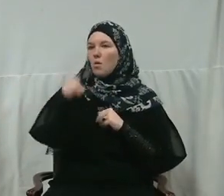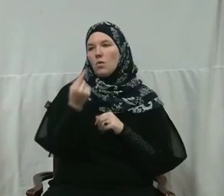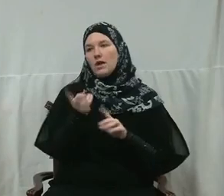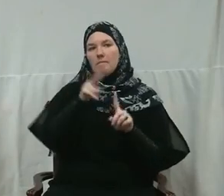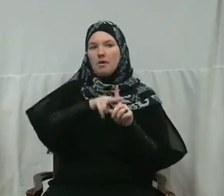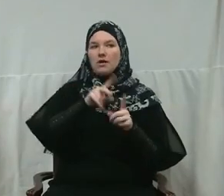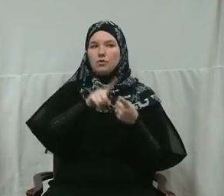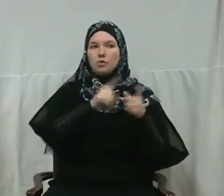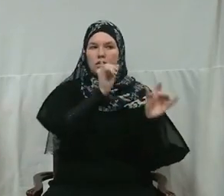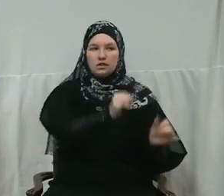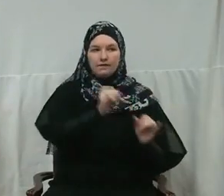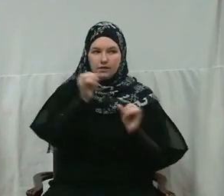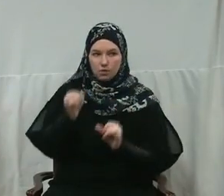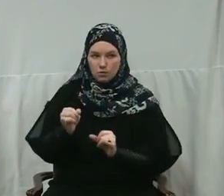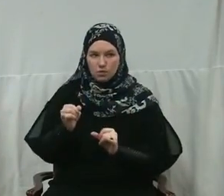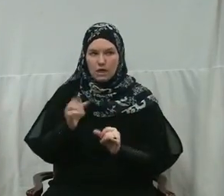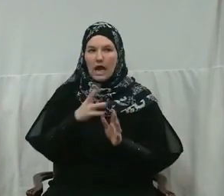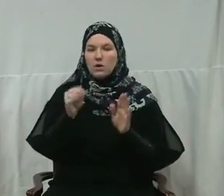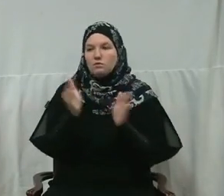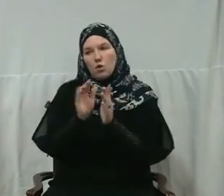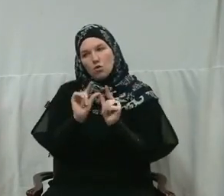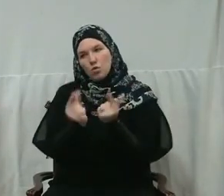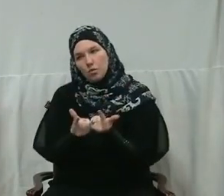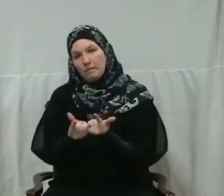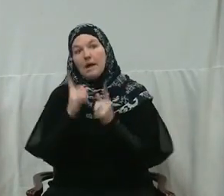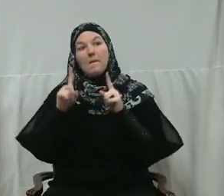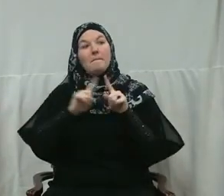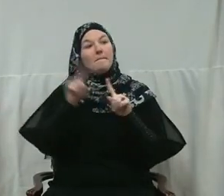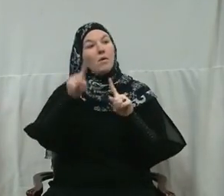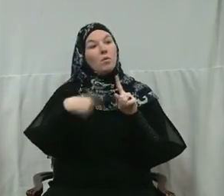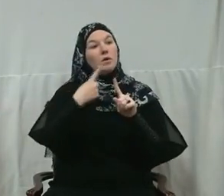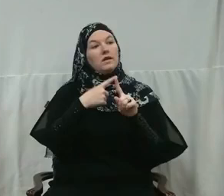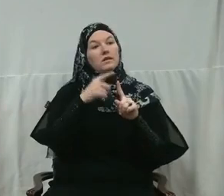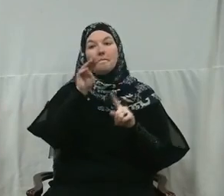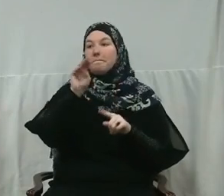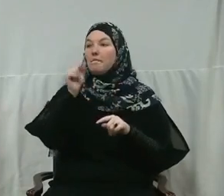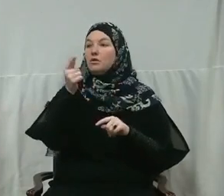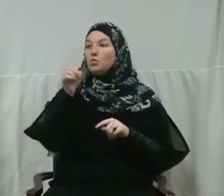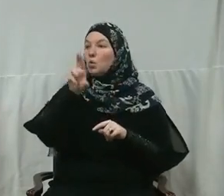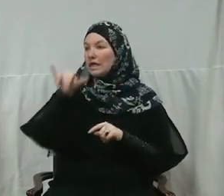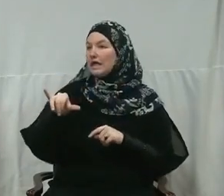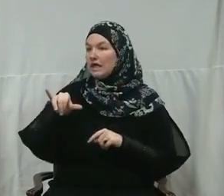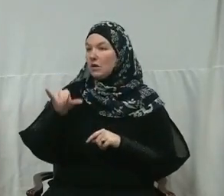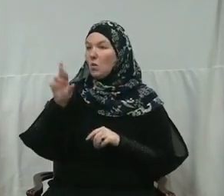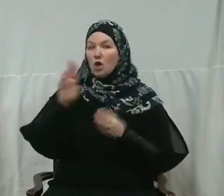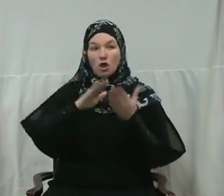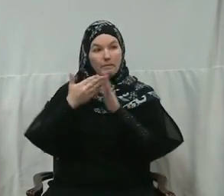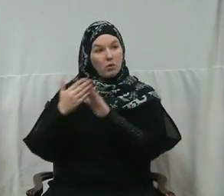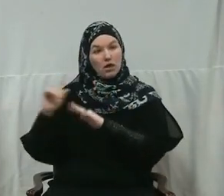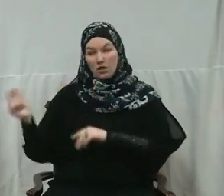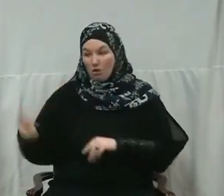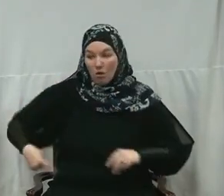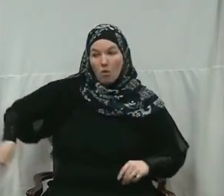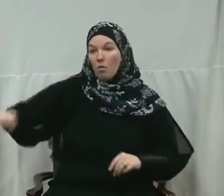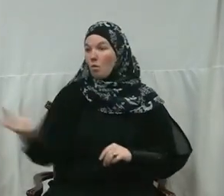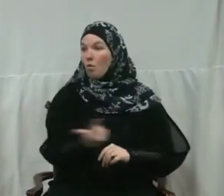to individuals and a small group. But when it is the majority of the community that is insisting that